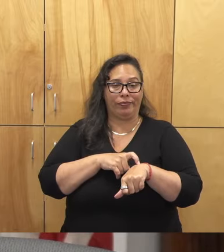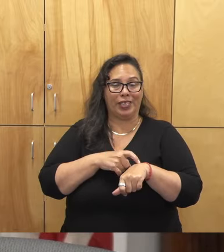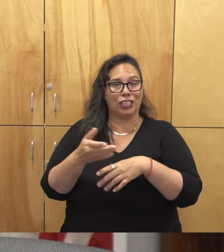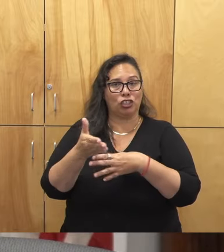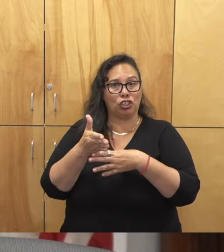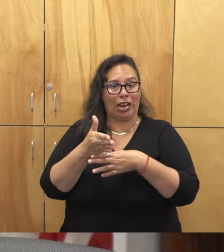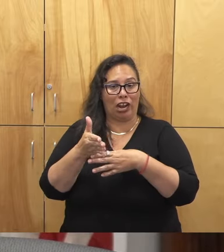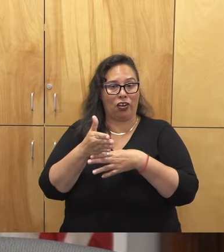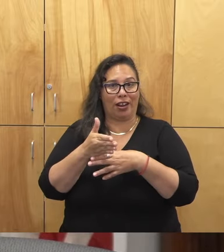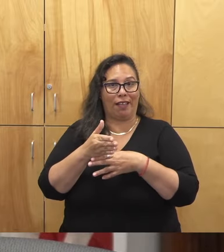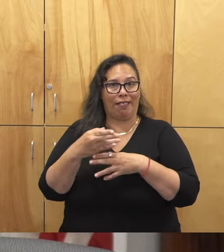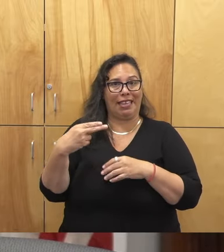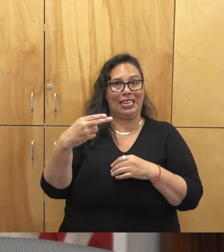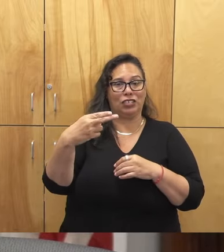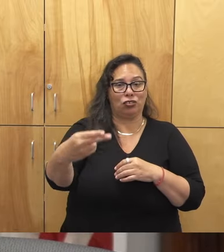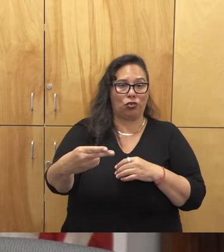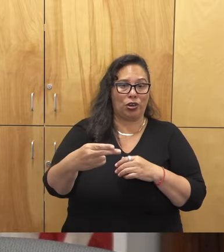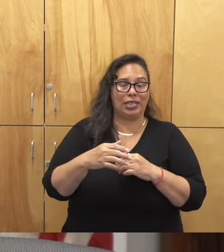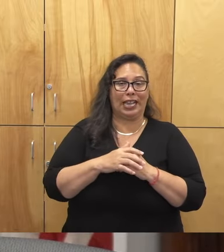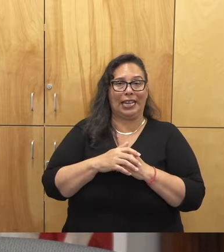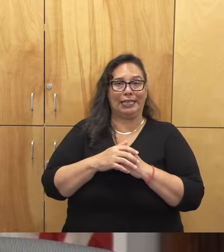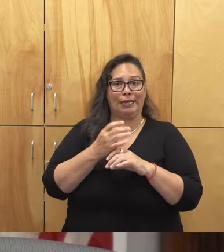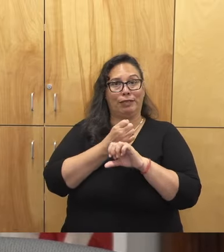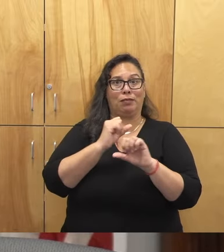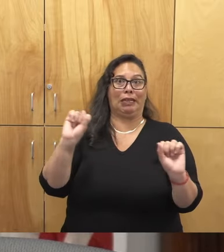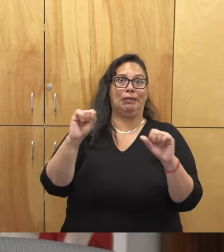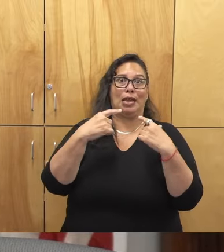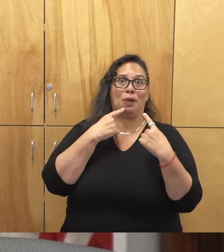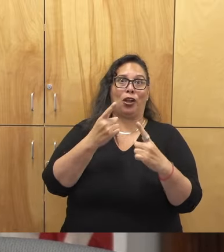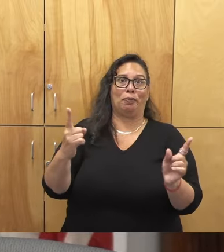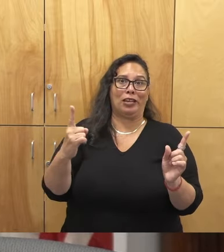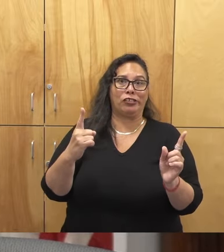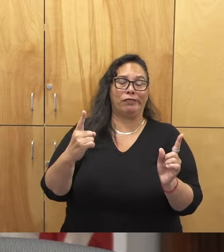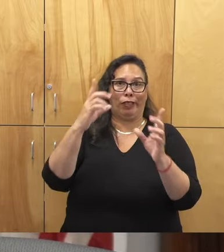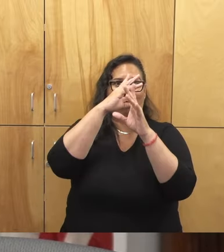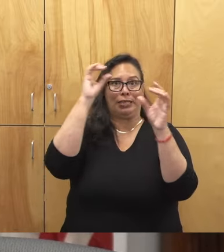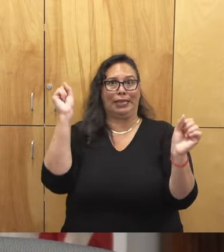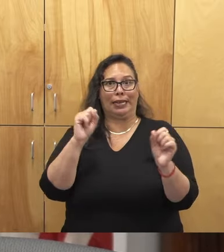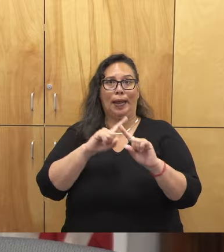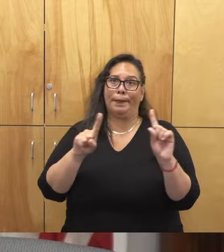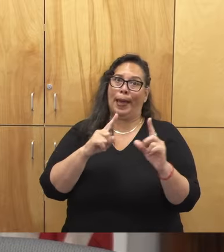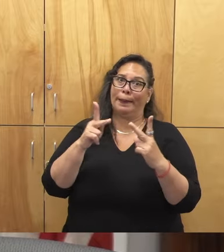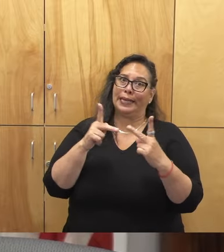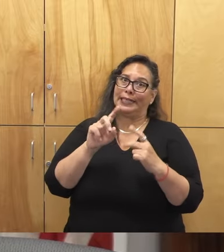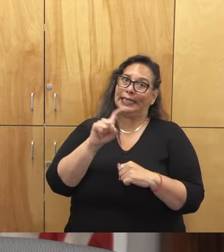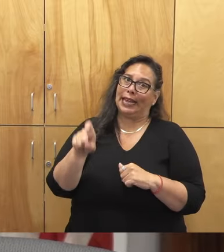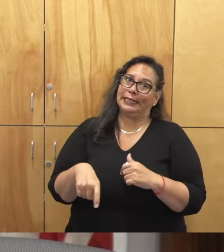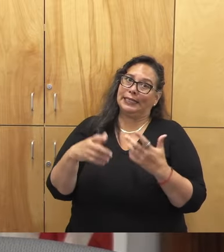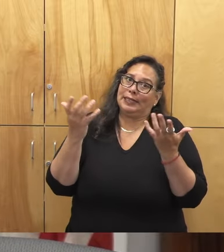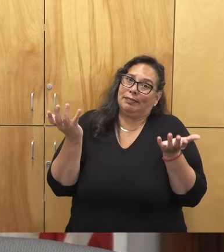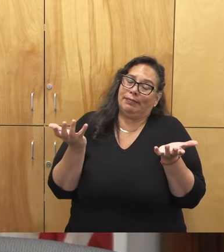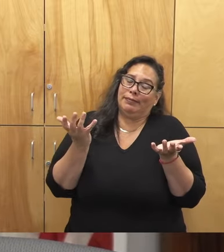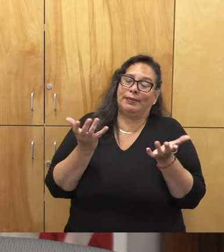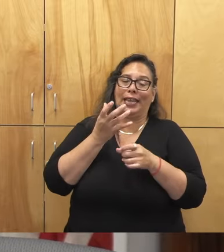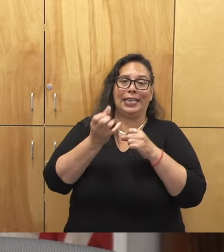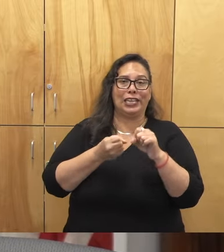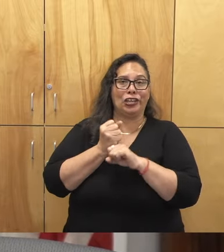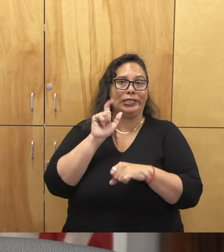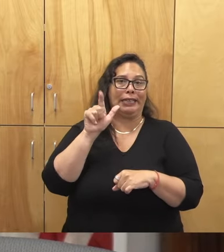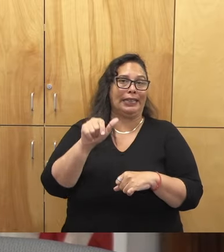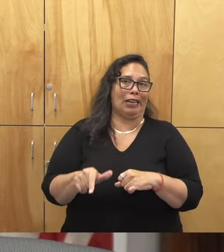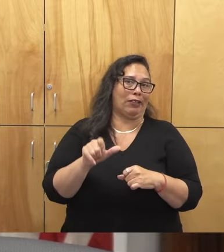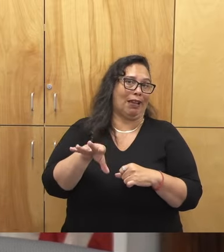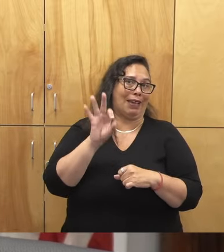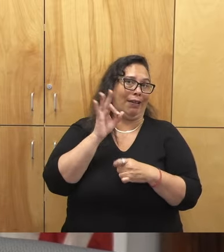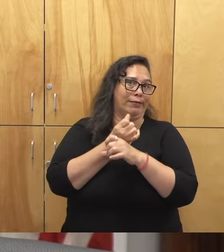re-sharing that historically there was an Emancipation Proclamation, but in places like Texas, it was years later,